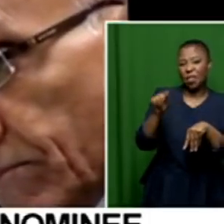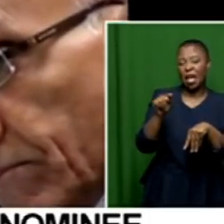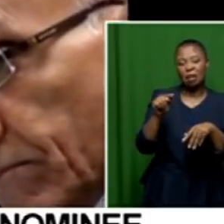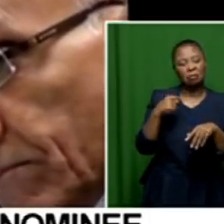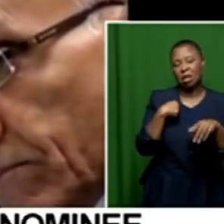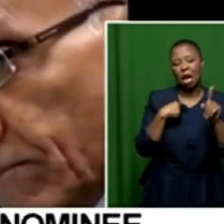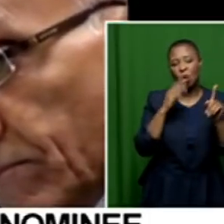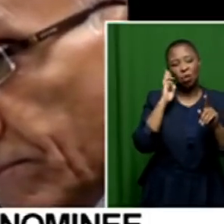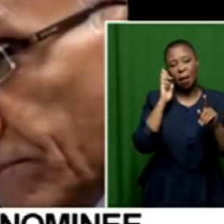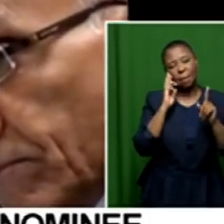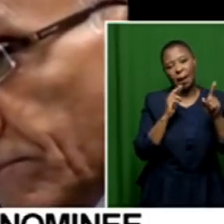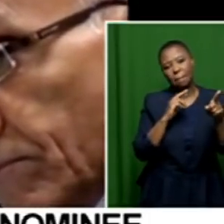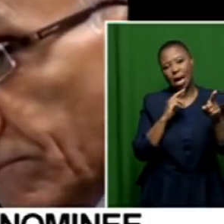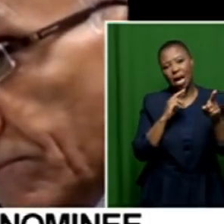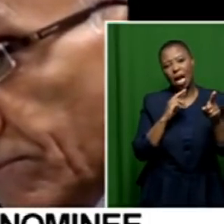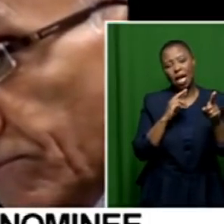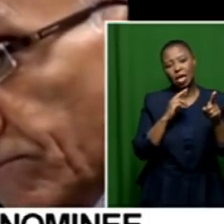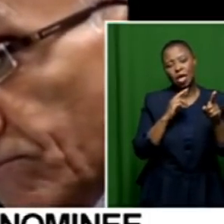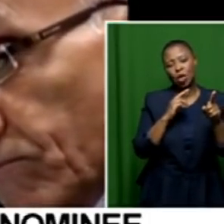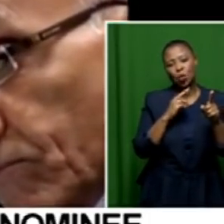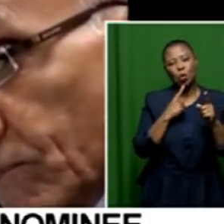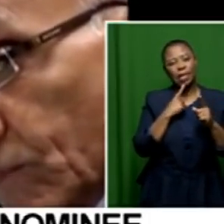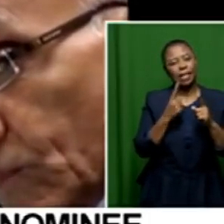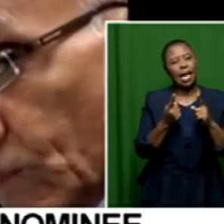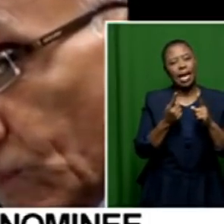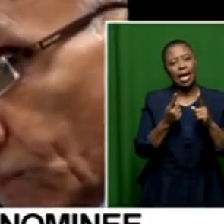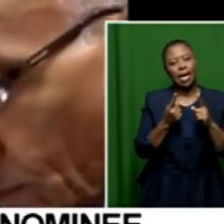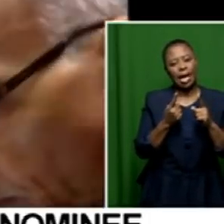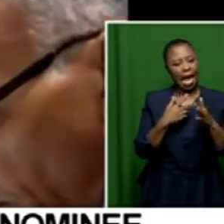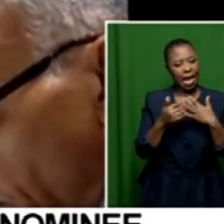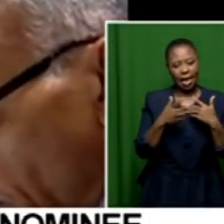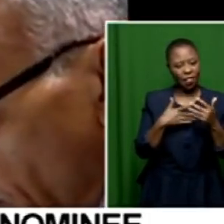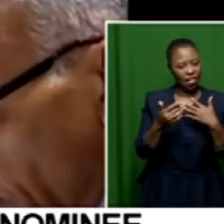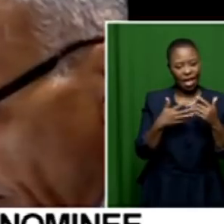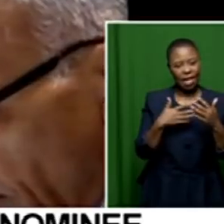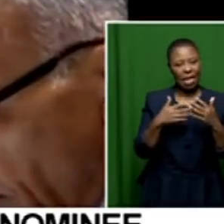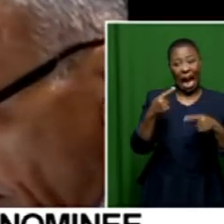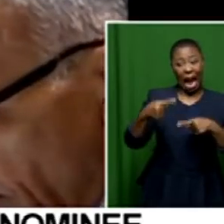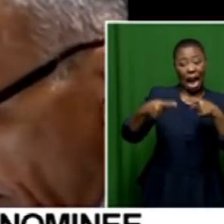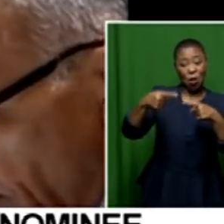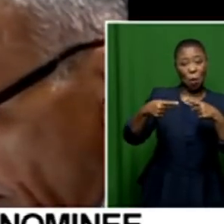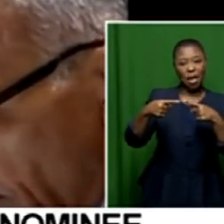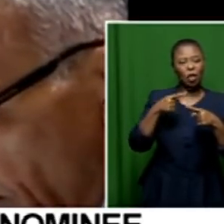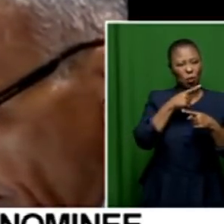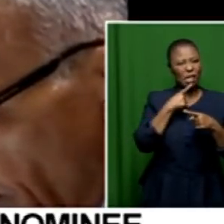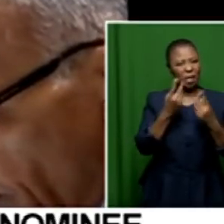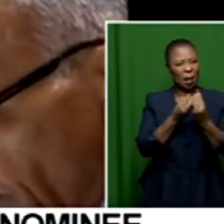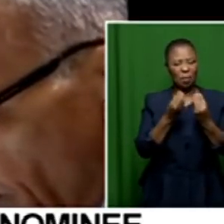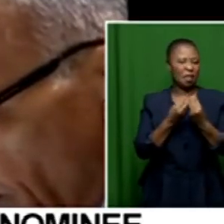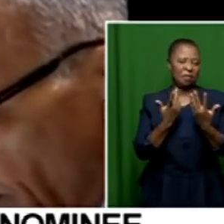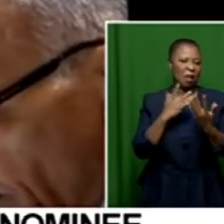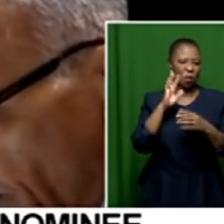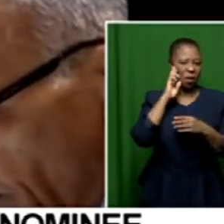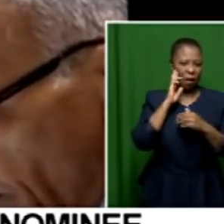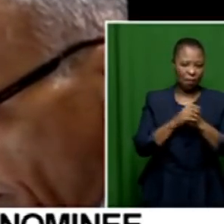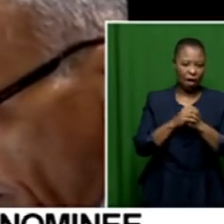you saying anything at all during argument. And now,